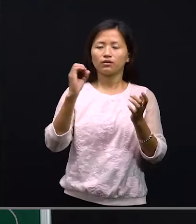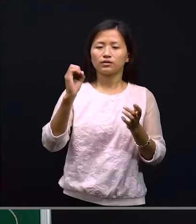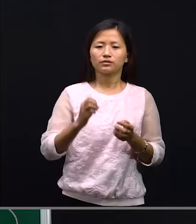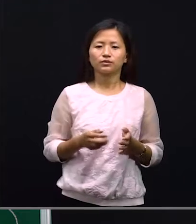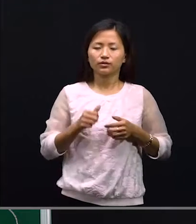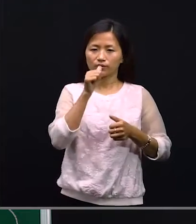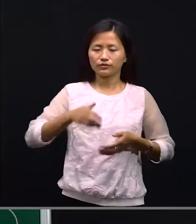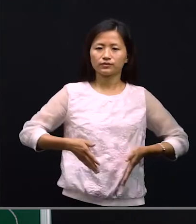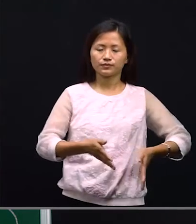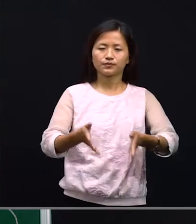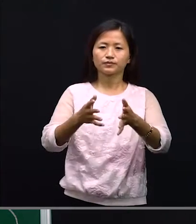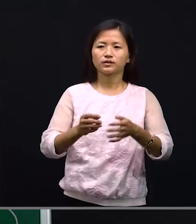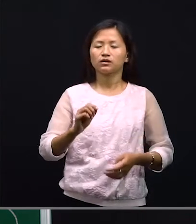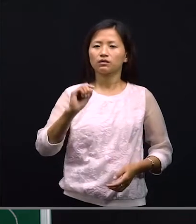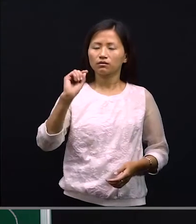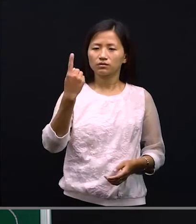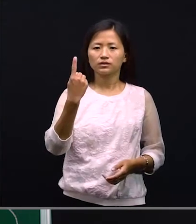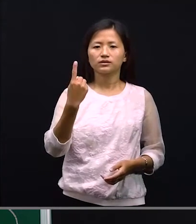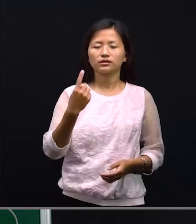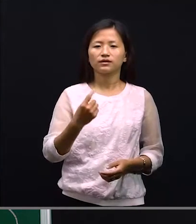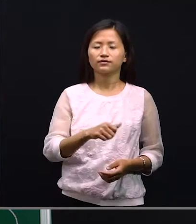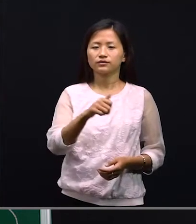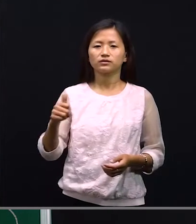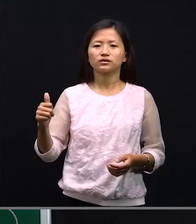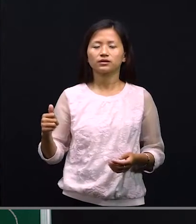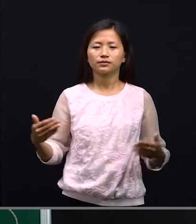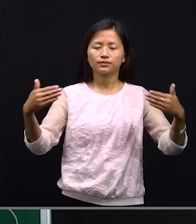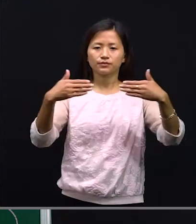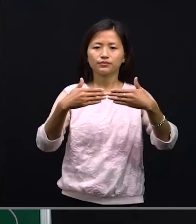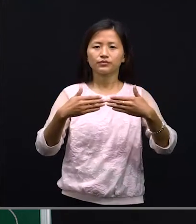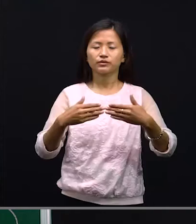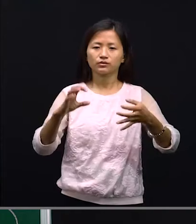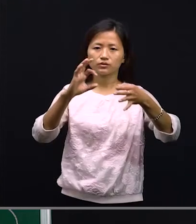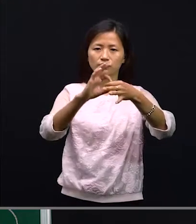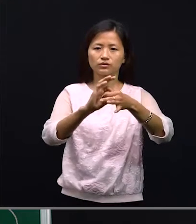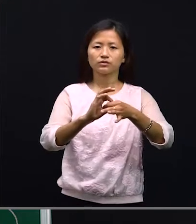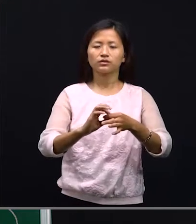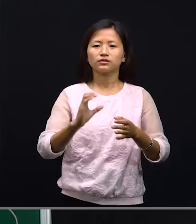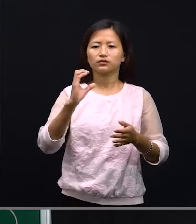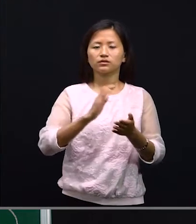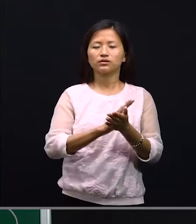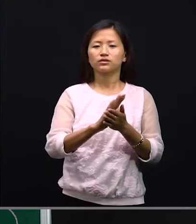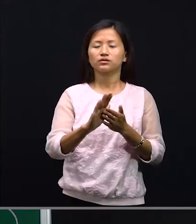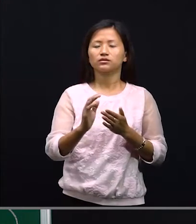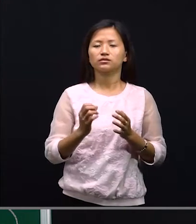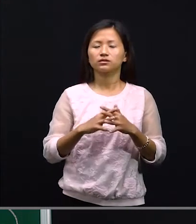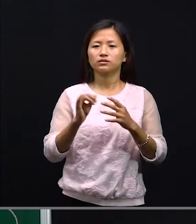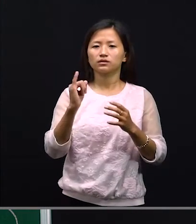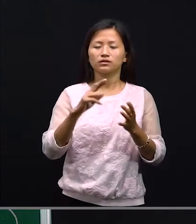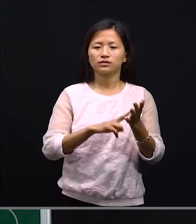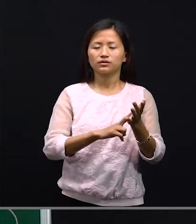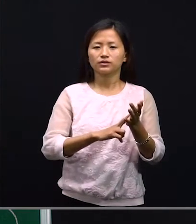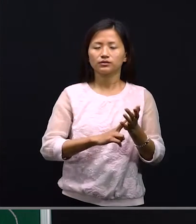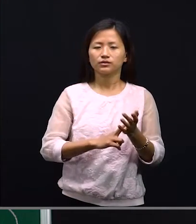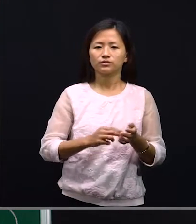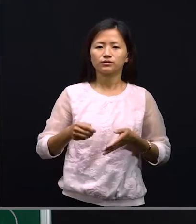the Tizi River, and only after they meet up at the Tizi River, they go and join the Chinwin River. However, coming